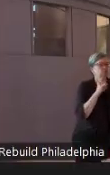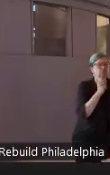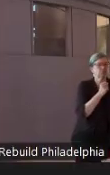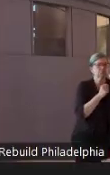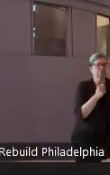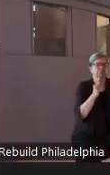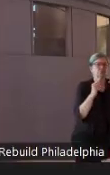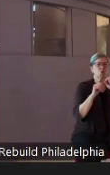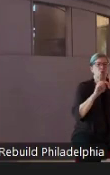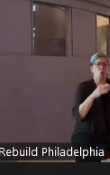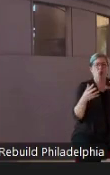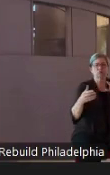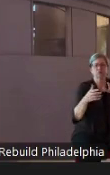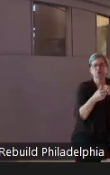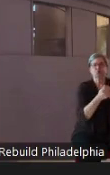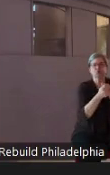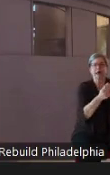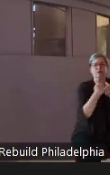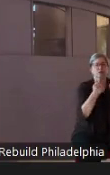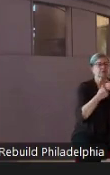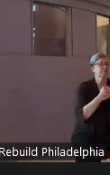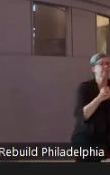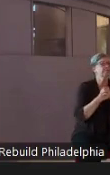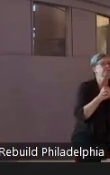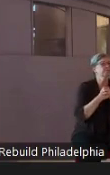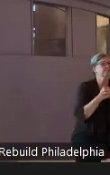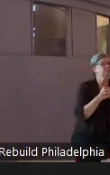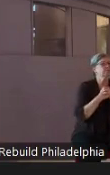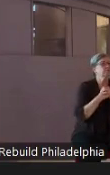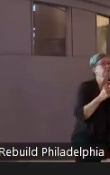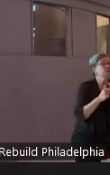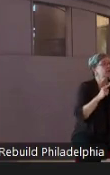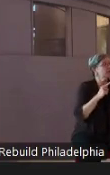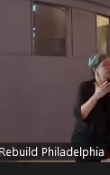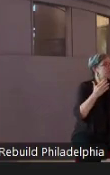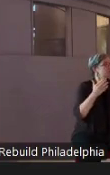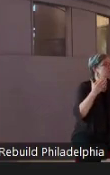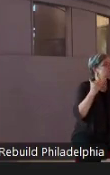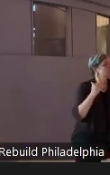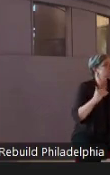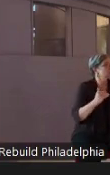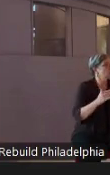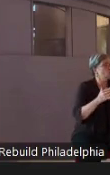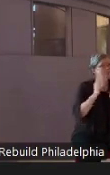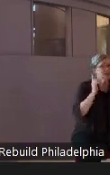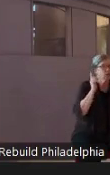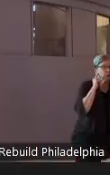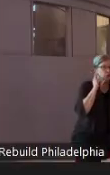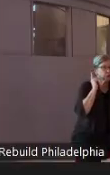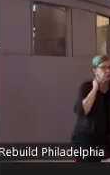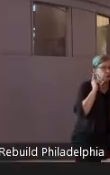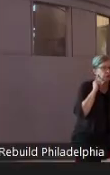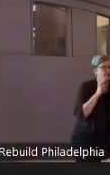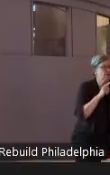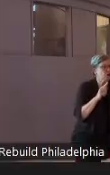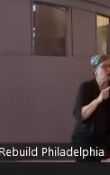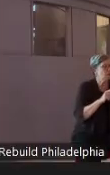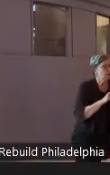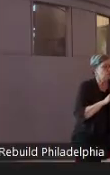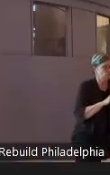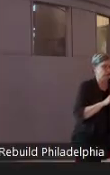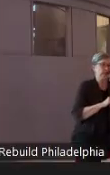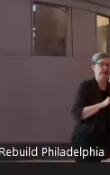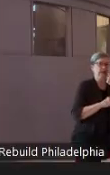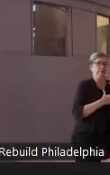speak. And then we're going to move into kind of what we've heard through the last